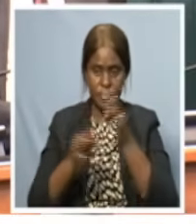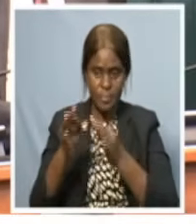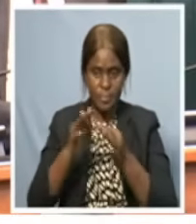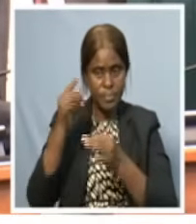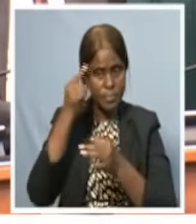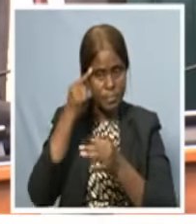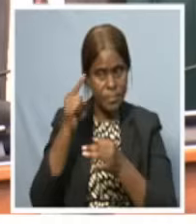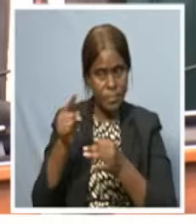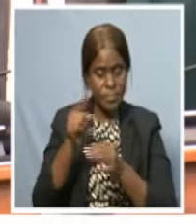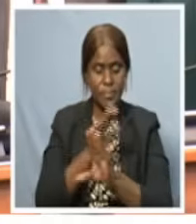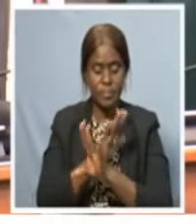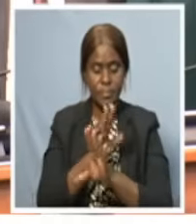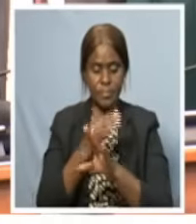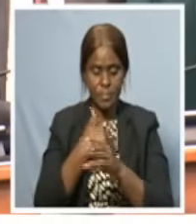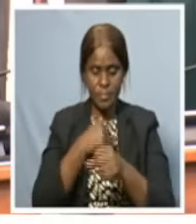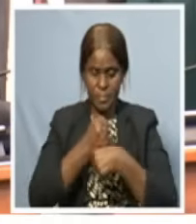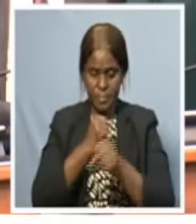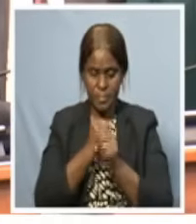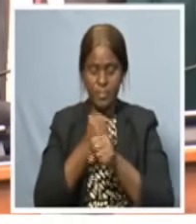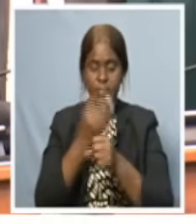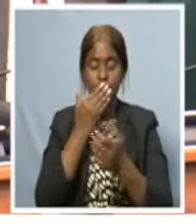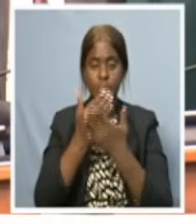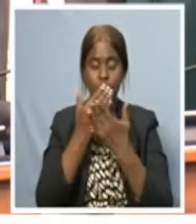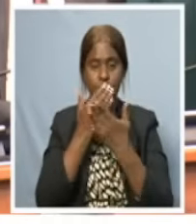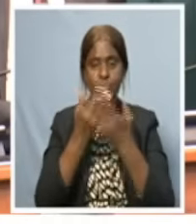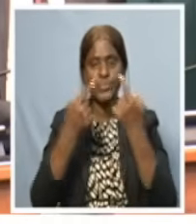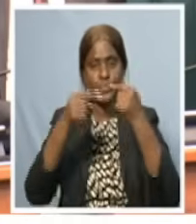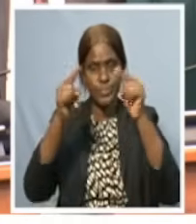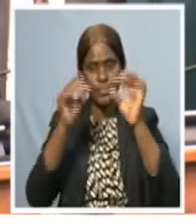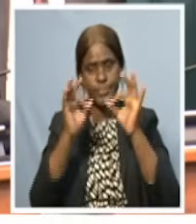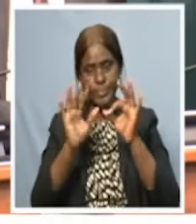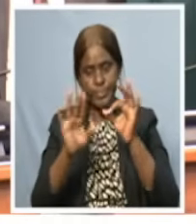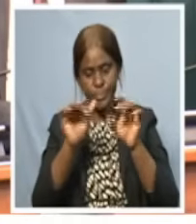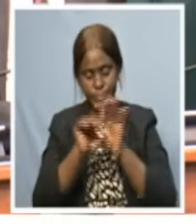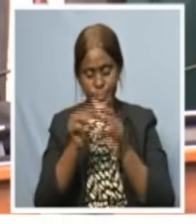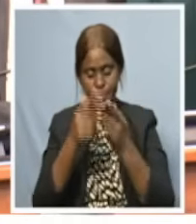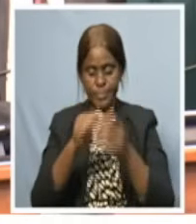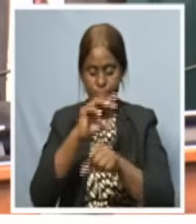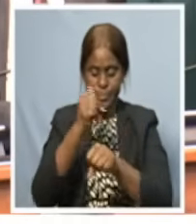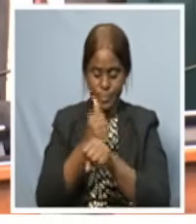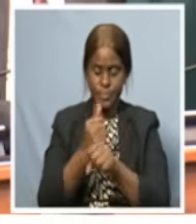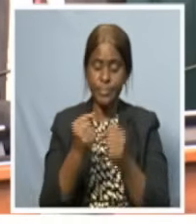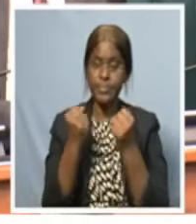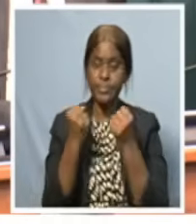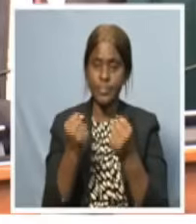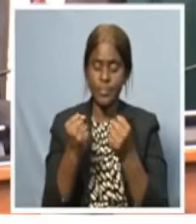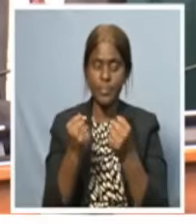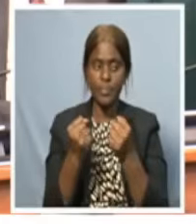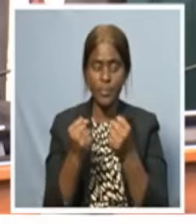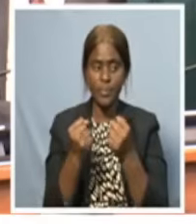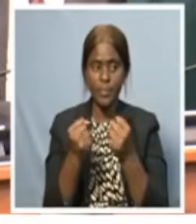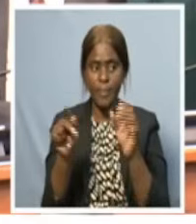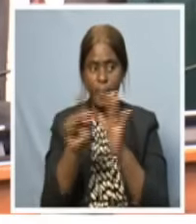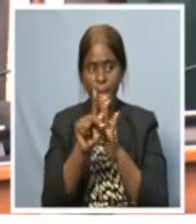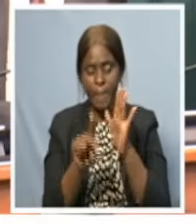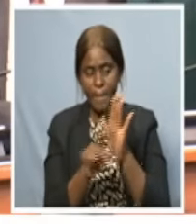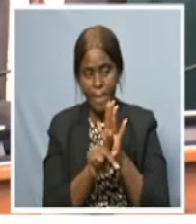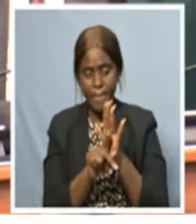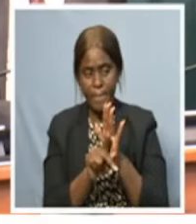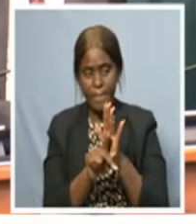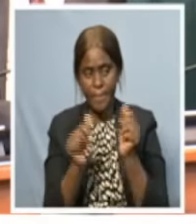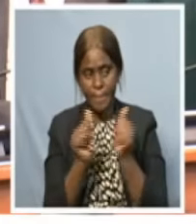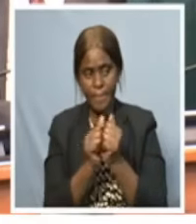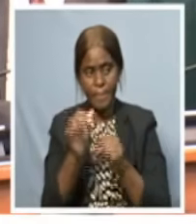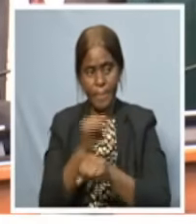that Zambia has made commendable progress in establishing a strong legal policy